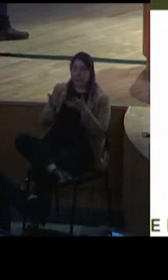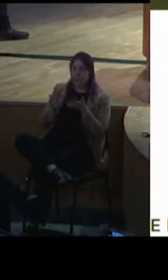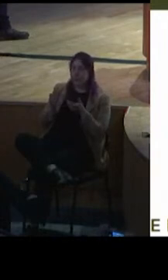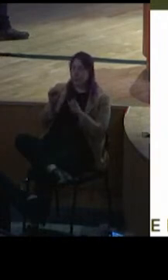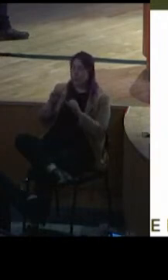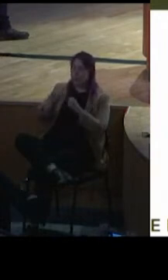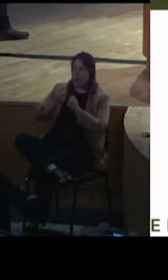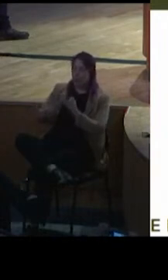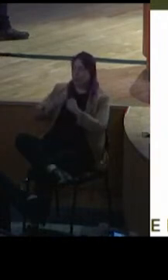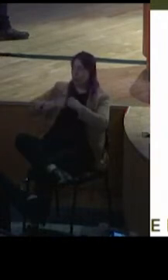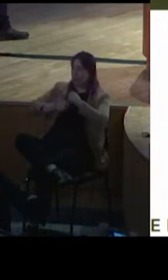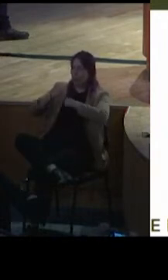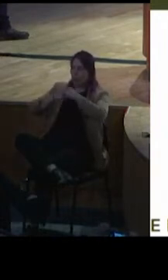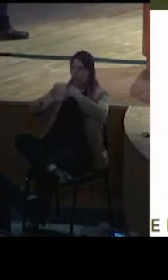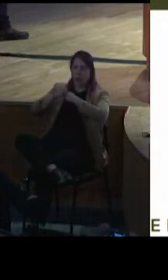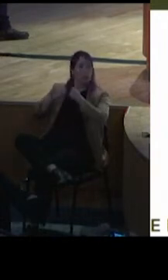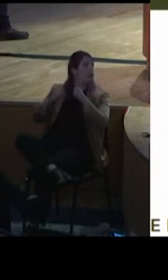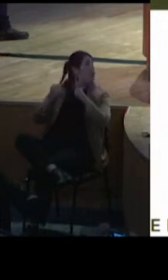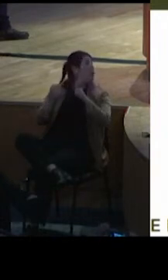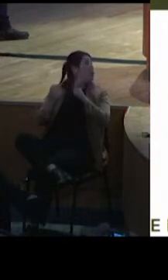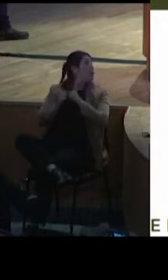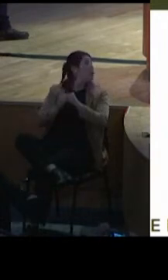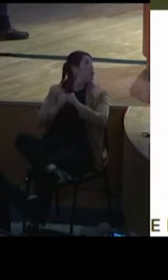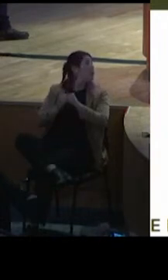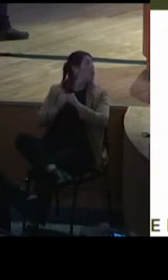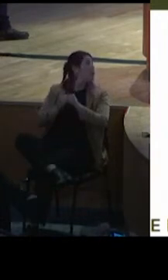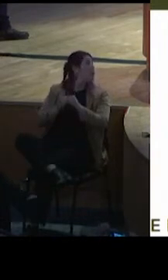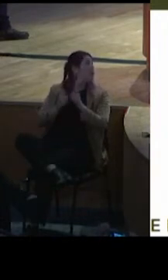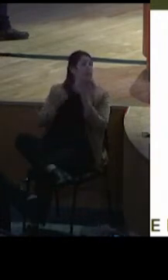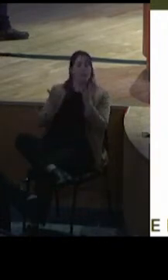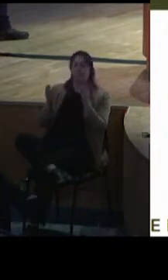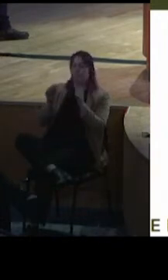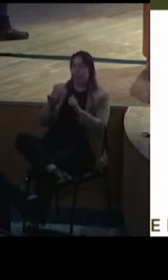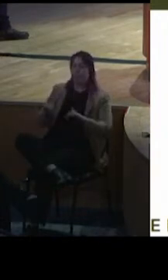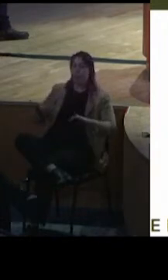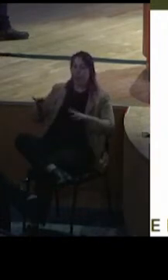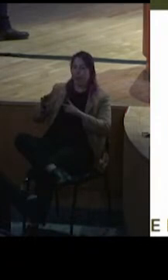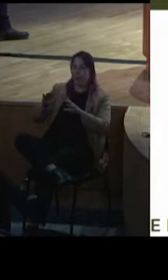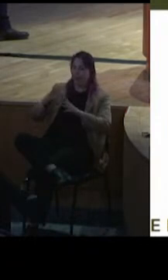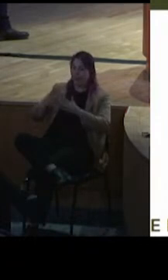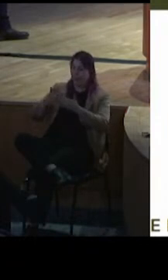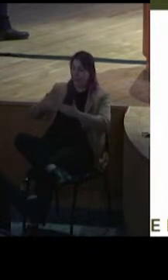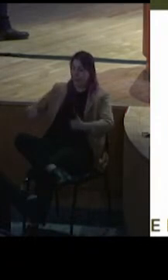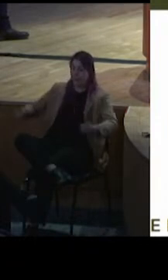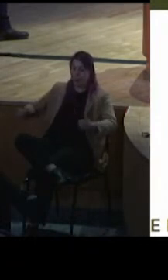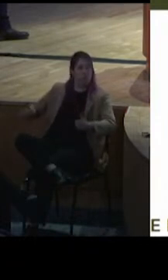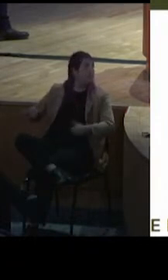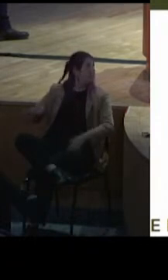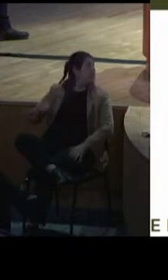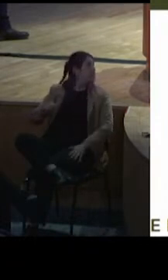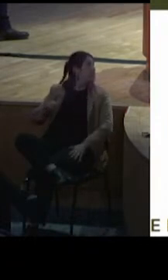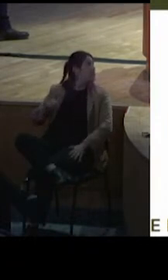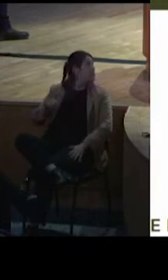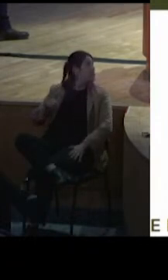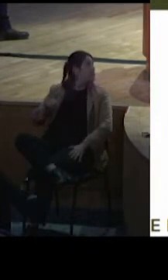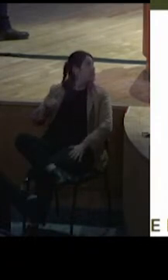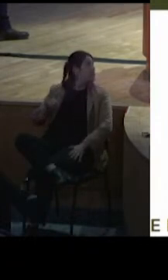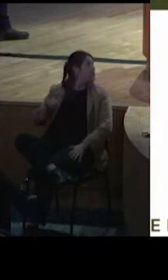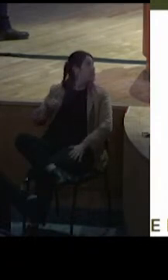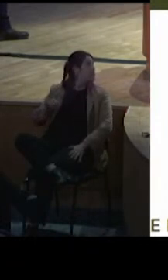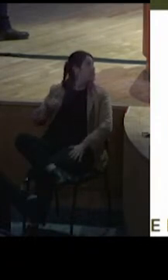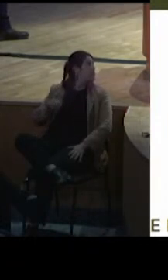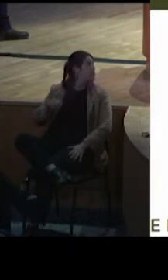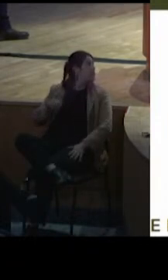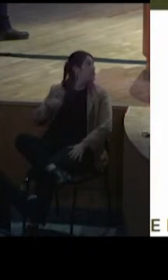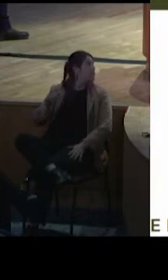structure of an ahupua'a and this land division of an ahupua'a. So an ahupua'a is basically a land division that